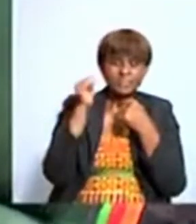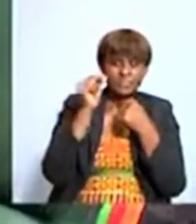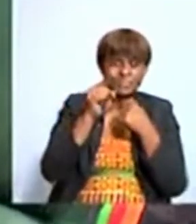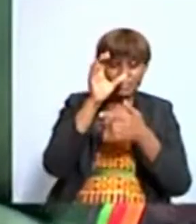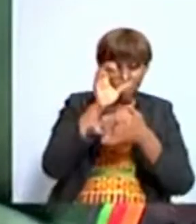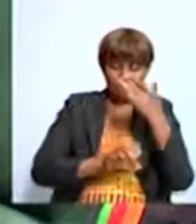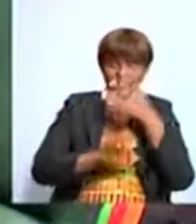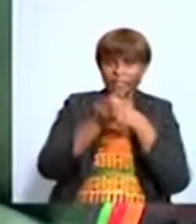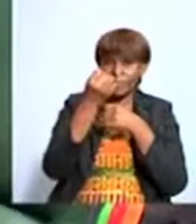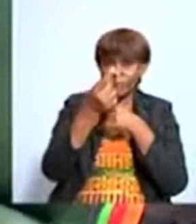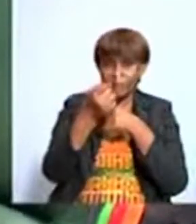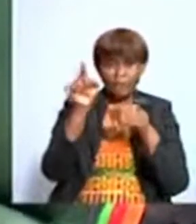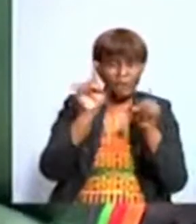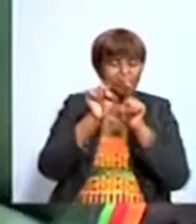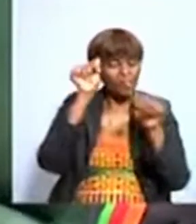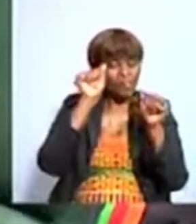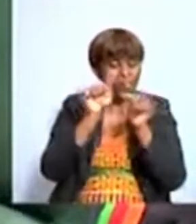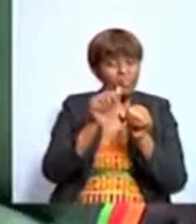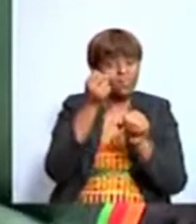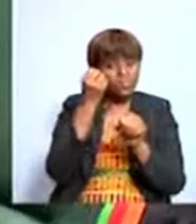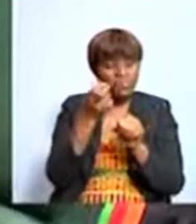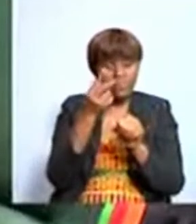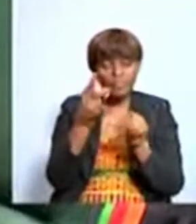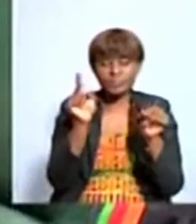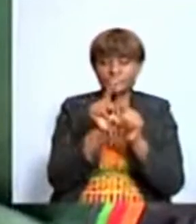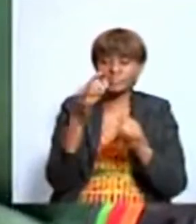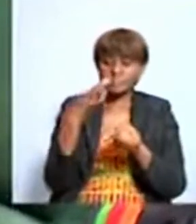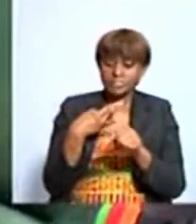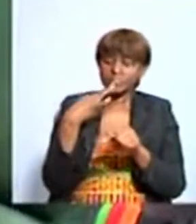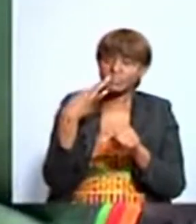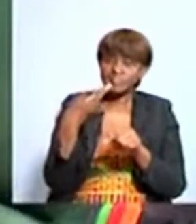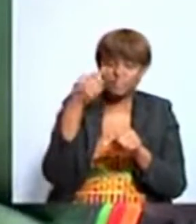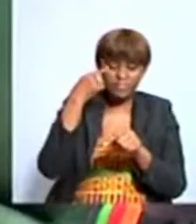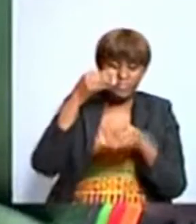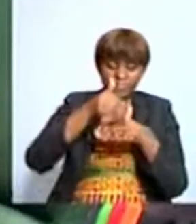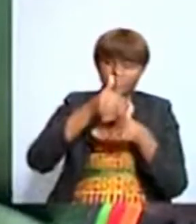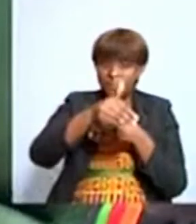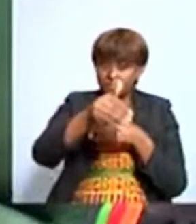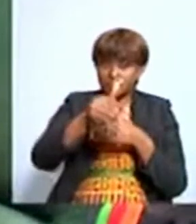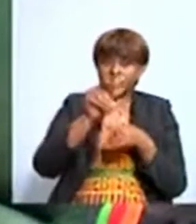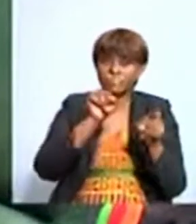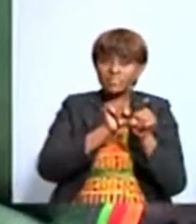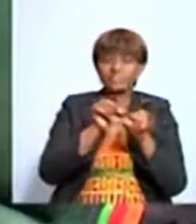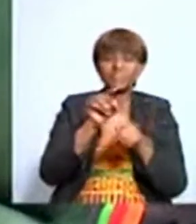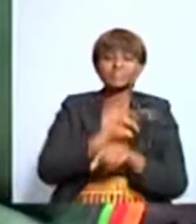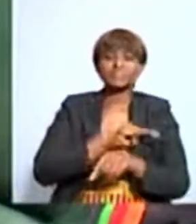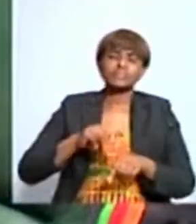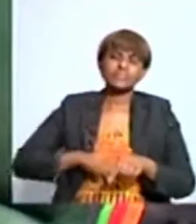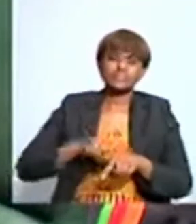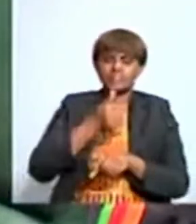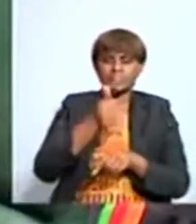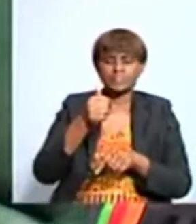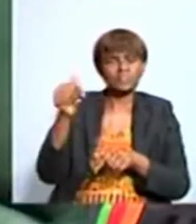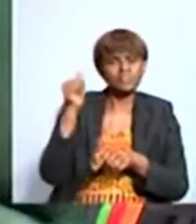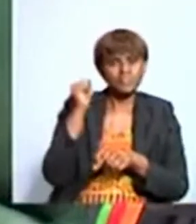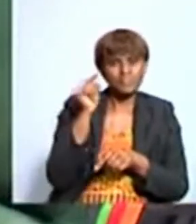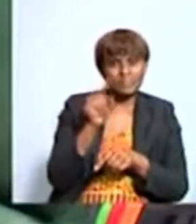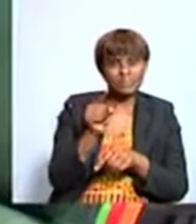Clause 11 is agreed to. Clause 12, Application for registration as member. Any